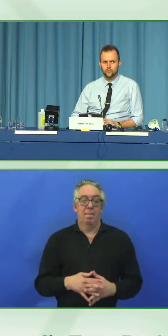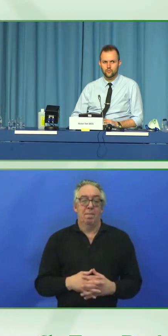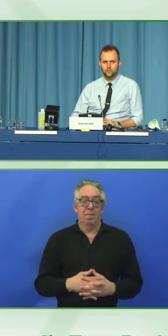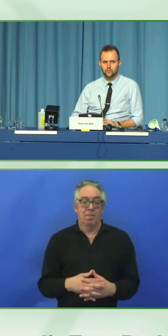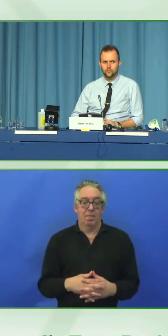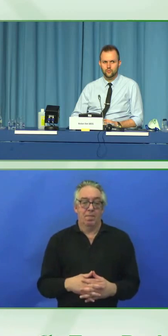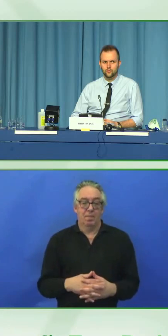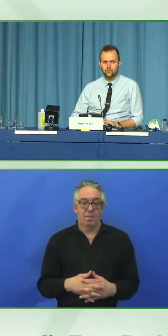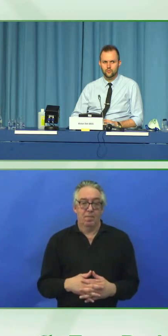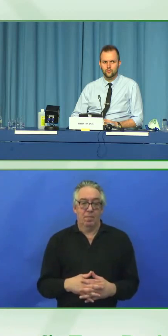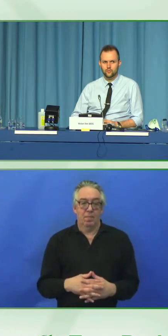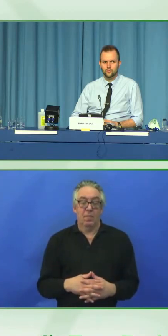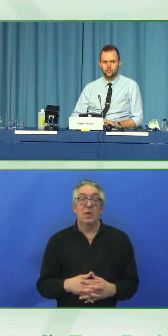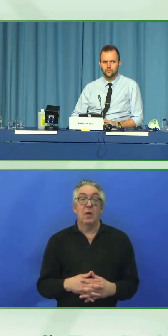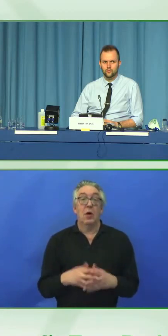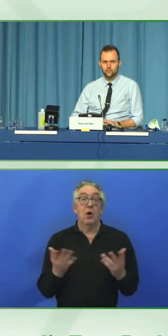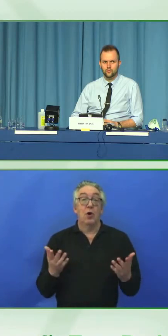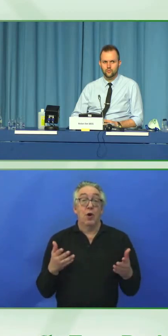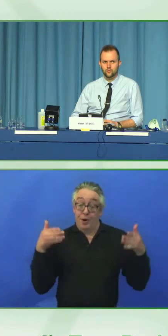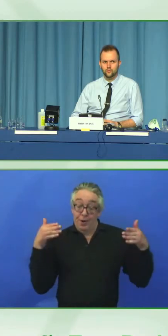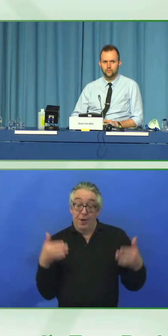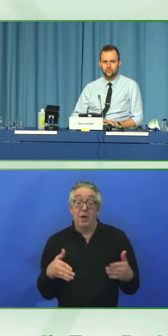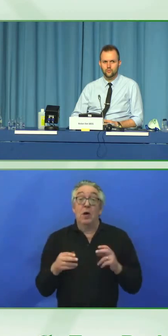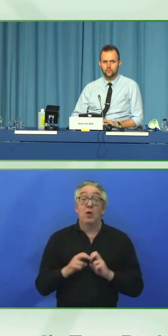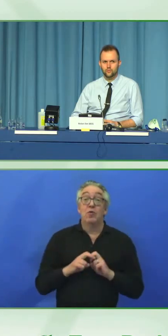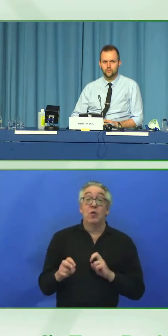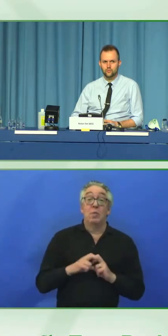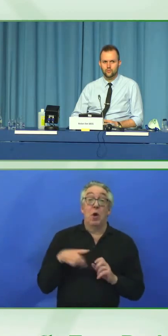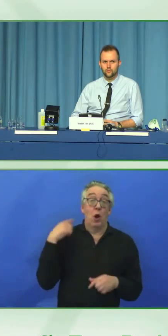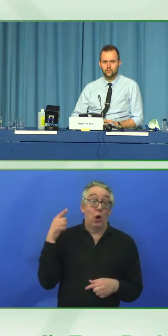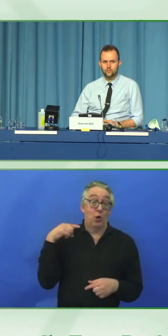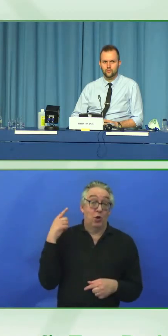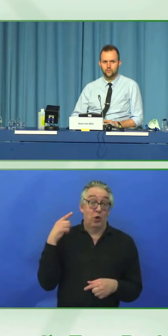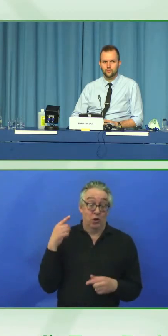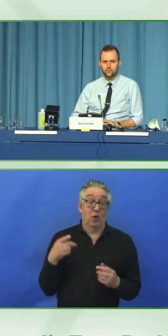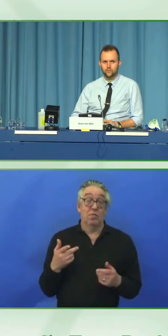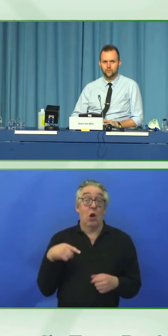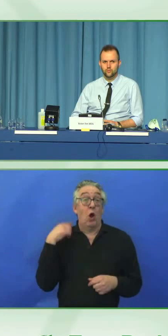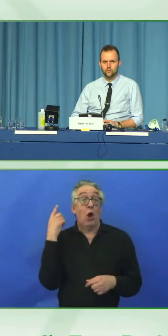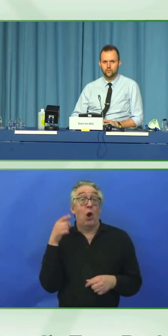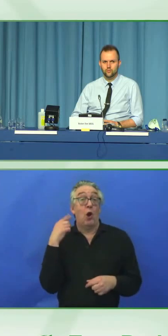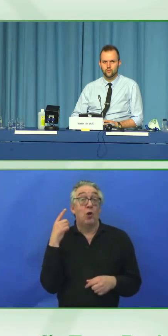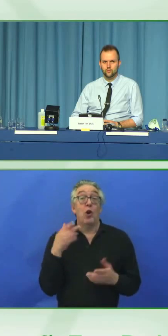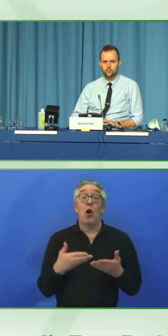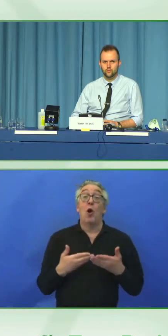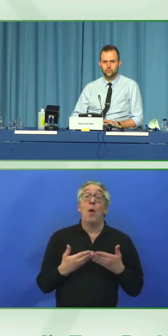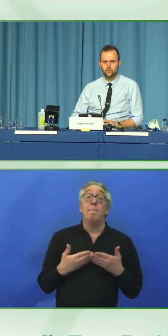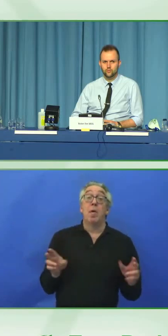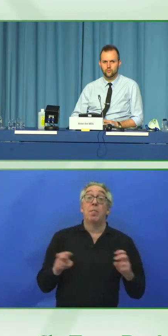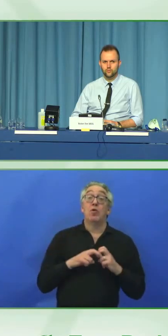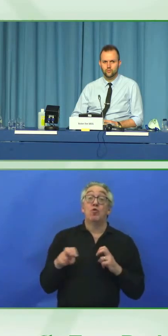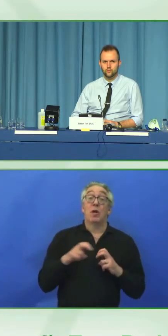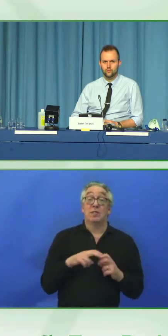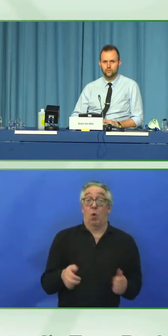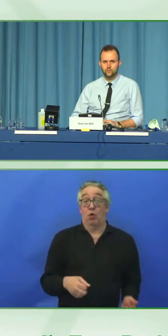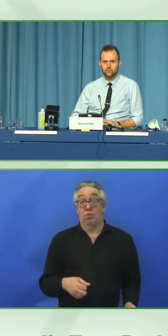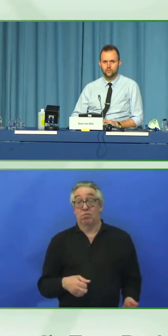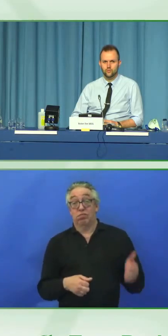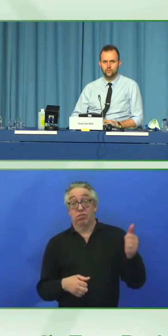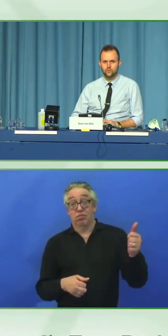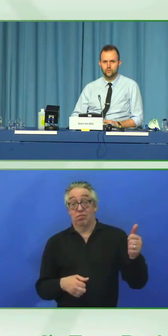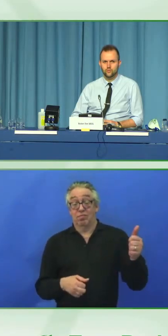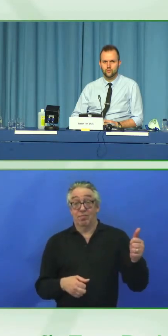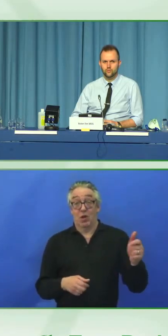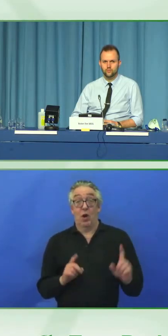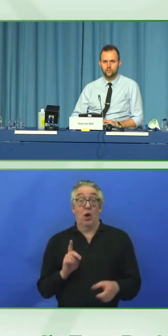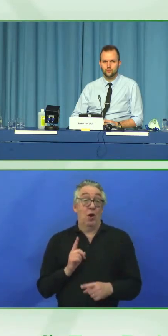Transport for London, which is our city's public transport authority, and the work of the Independent Disability Advisory Group, of